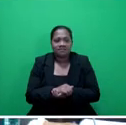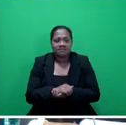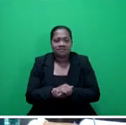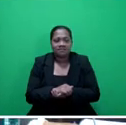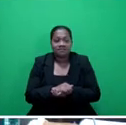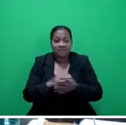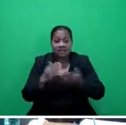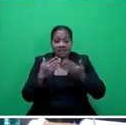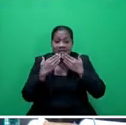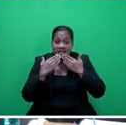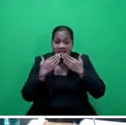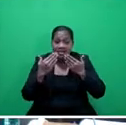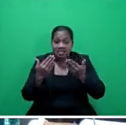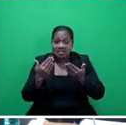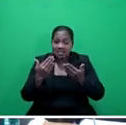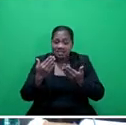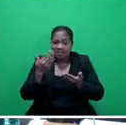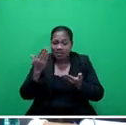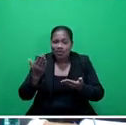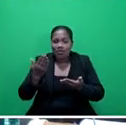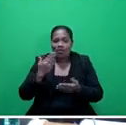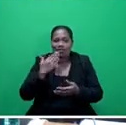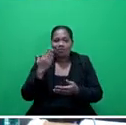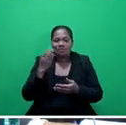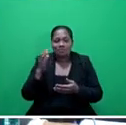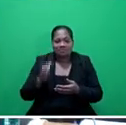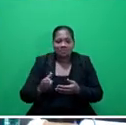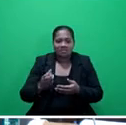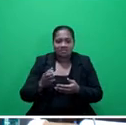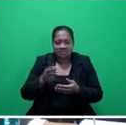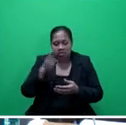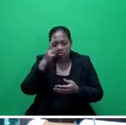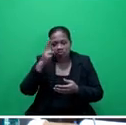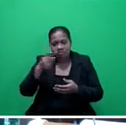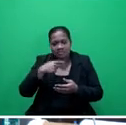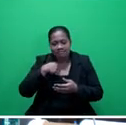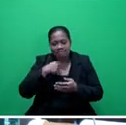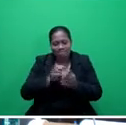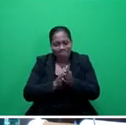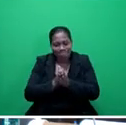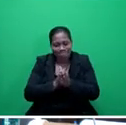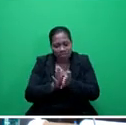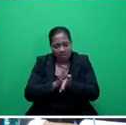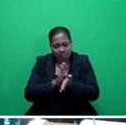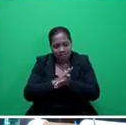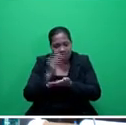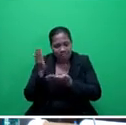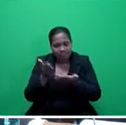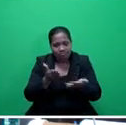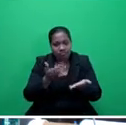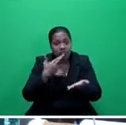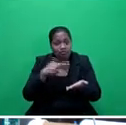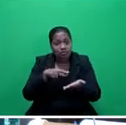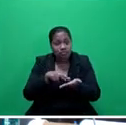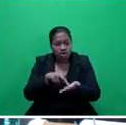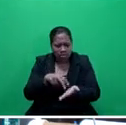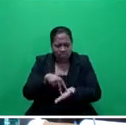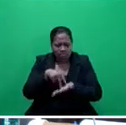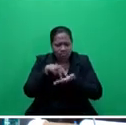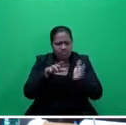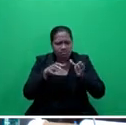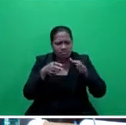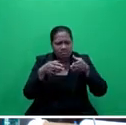Thank you, Honourable Speaker Sir. Honourable Speaker Sir, I am pleased to present the report of the Standing Committee on Social